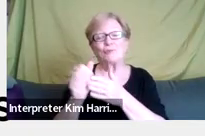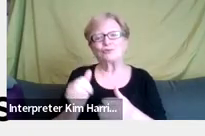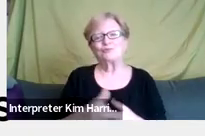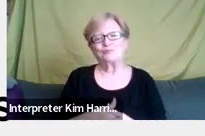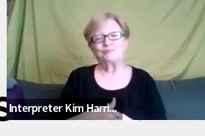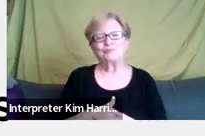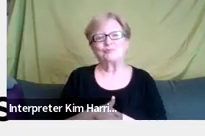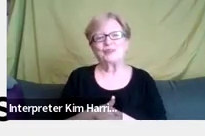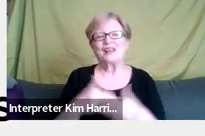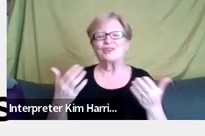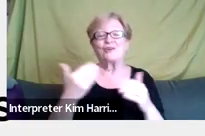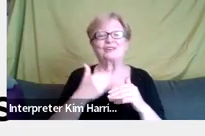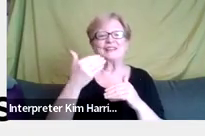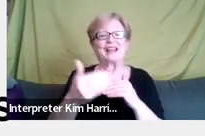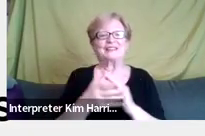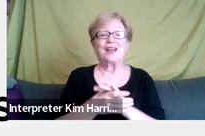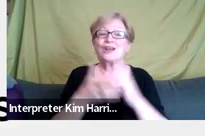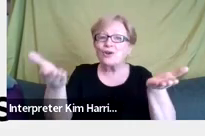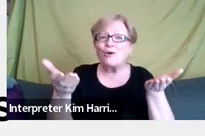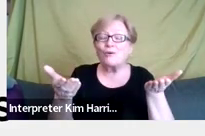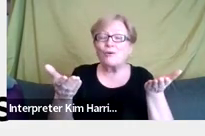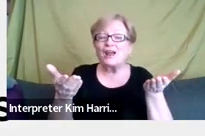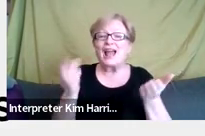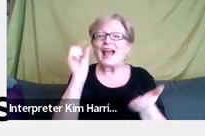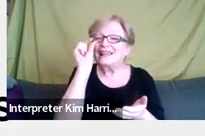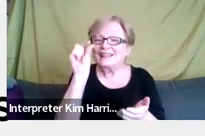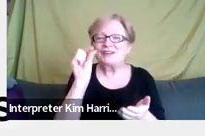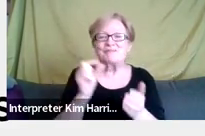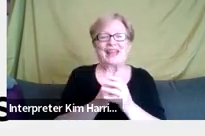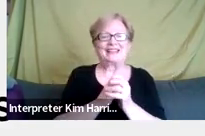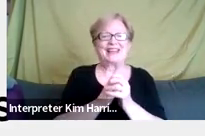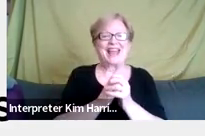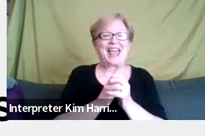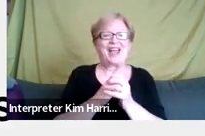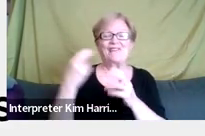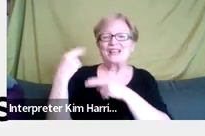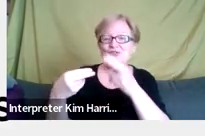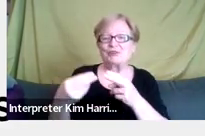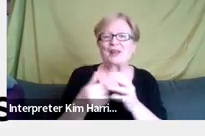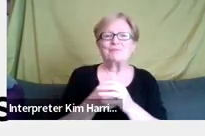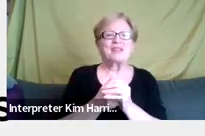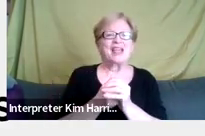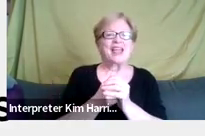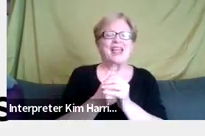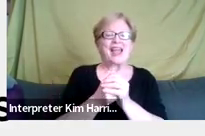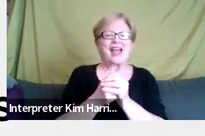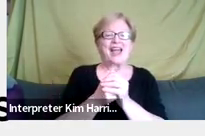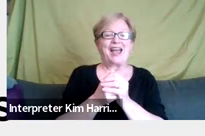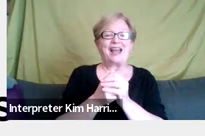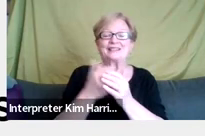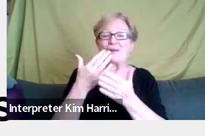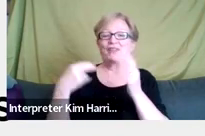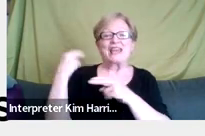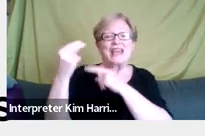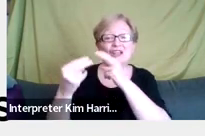Next slide. So just a little bit, you know, we're gonna talk about for a few minutes some of the